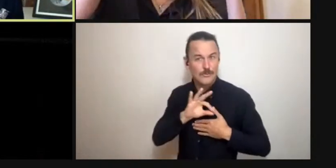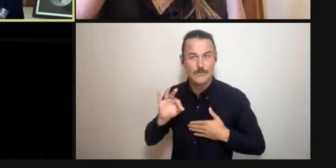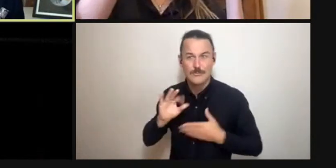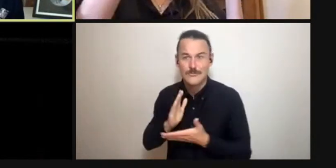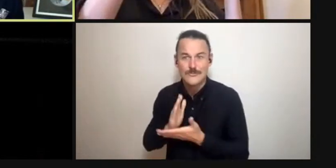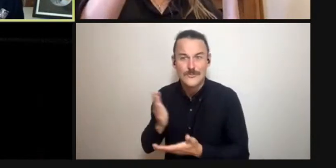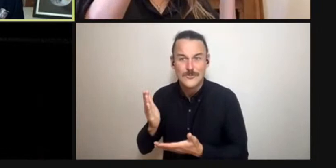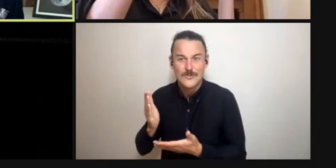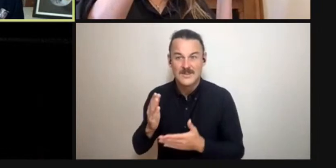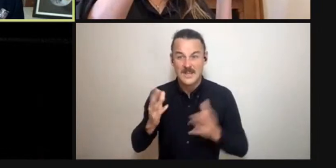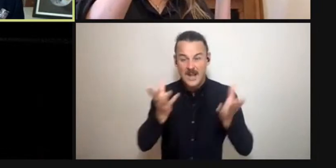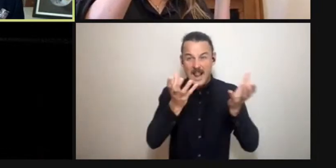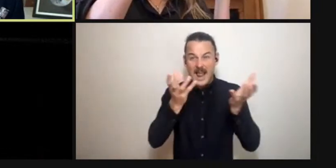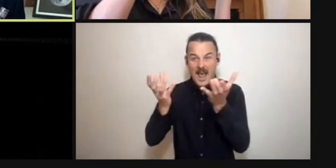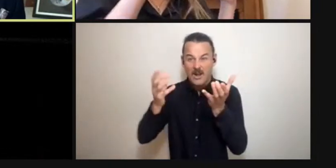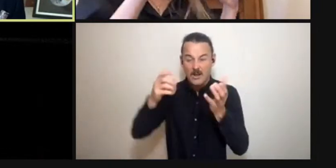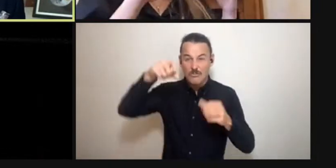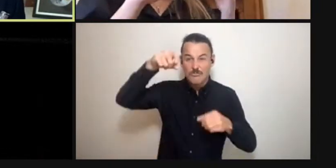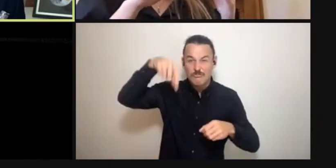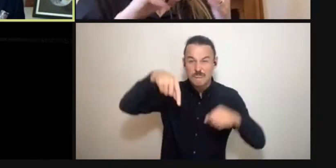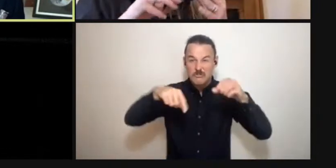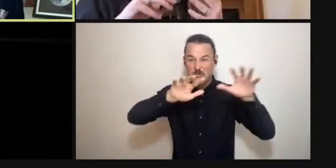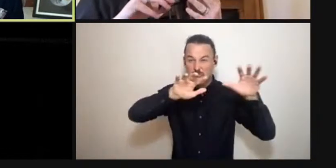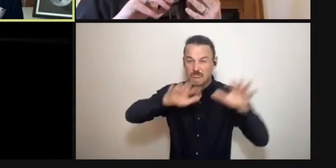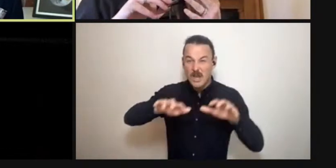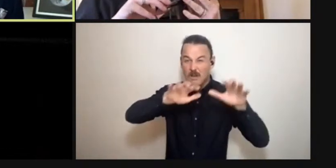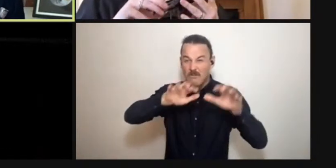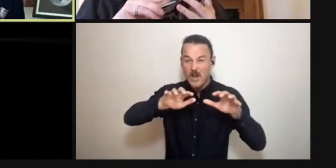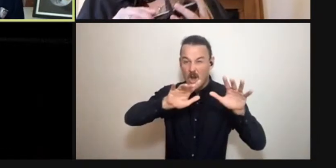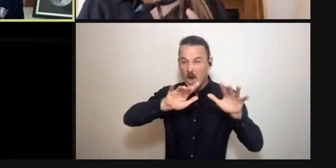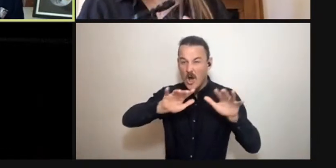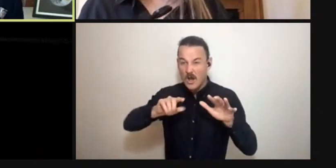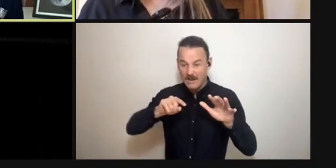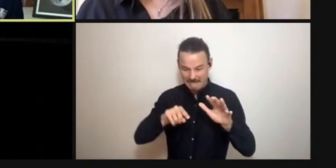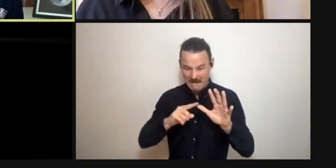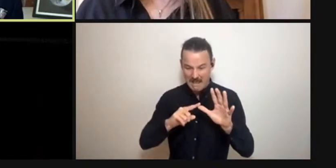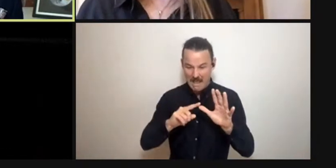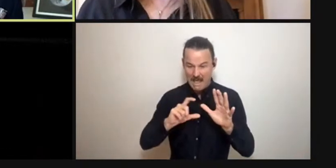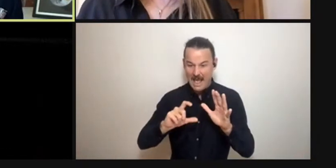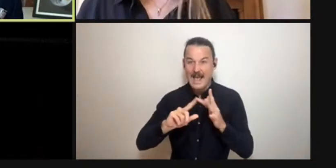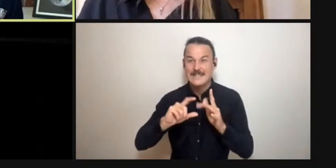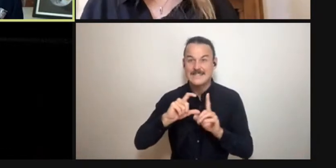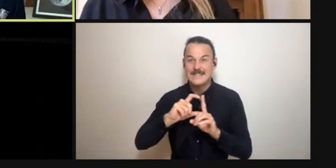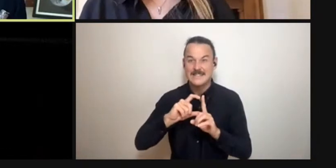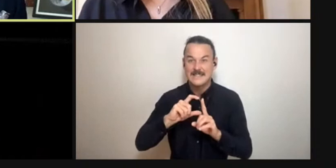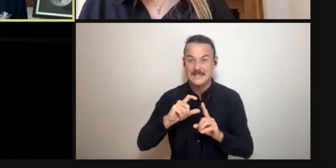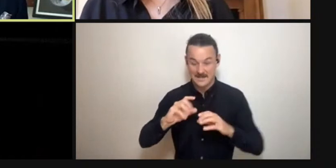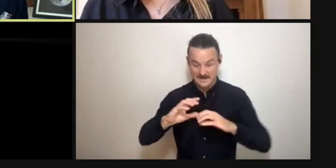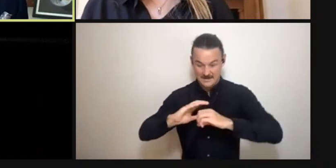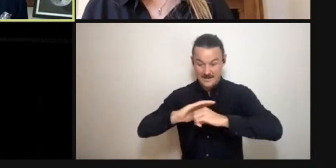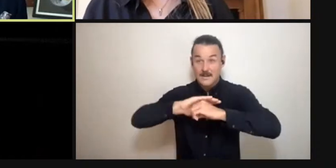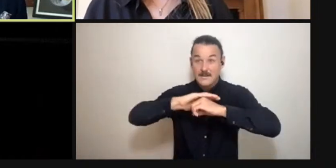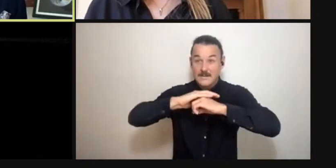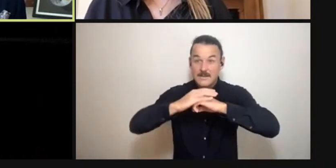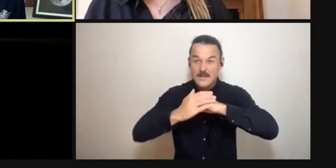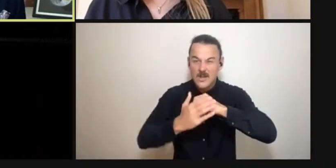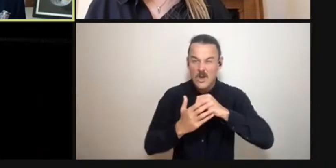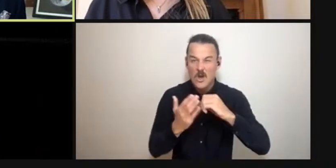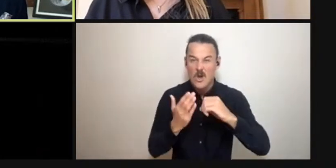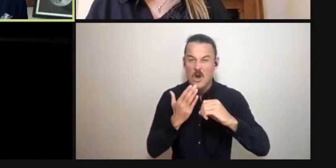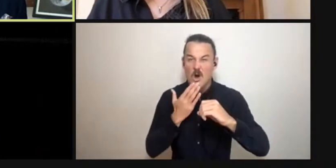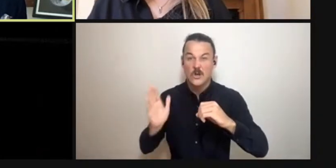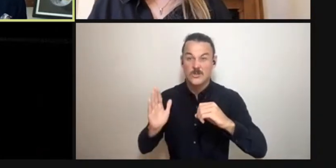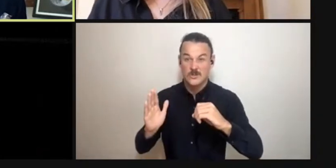ground so high that that lead itself would melt. So very hot conditions. It's essentially a runaway